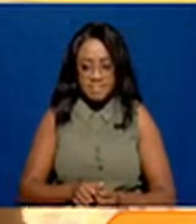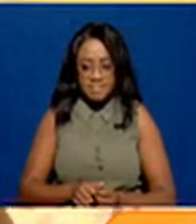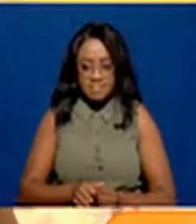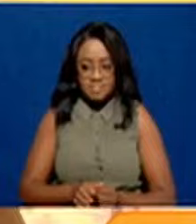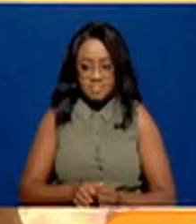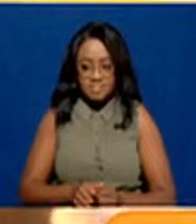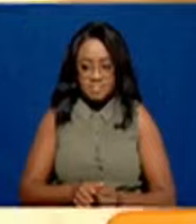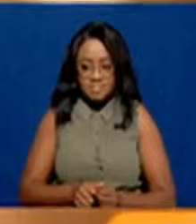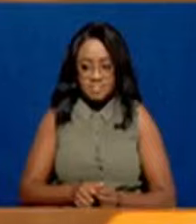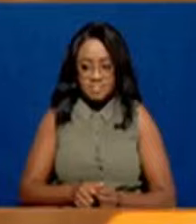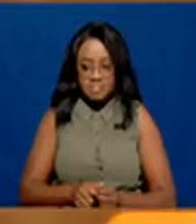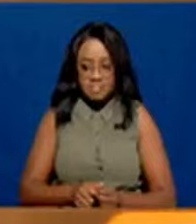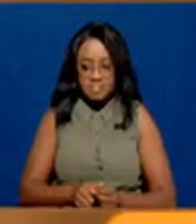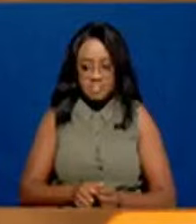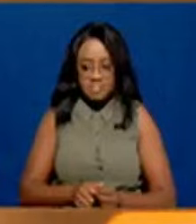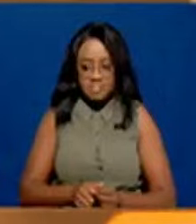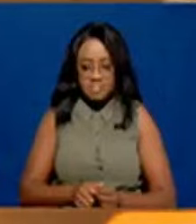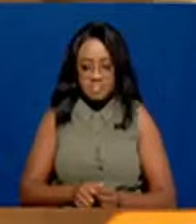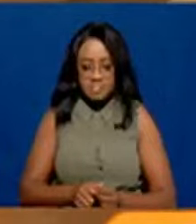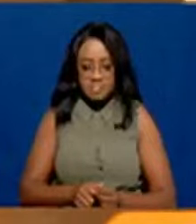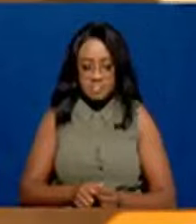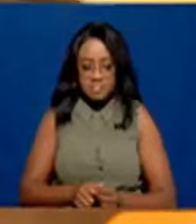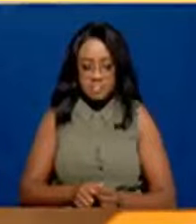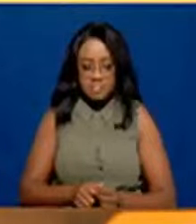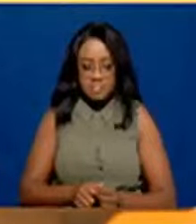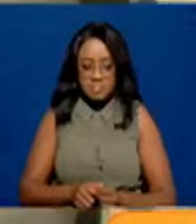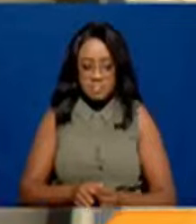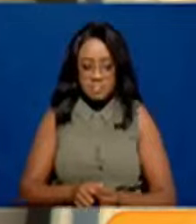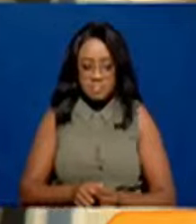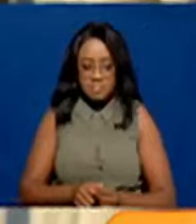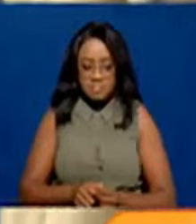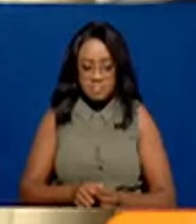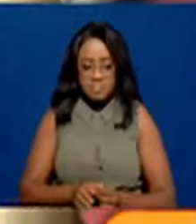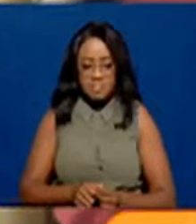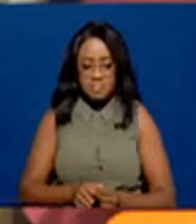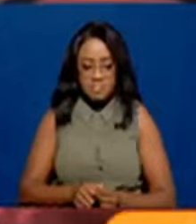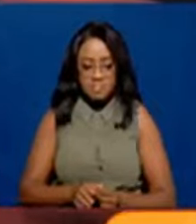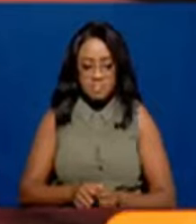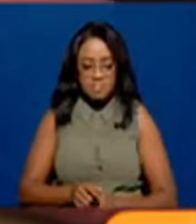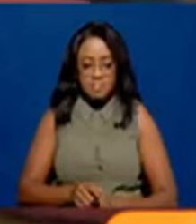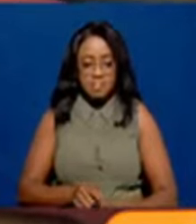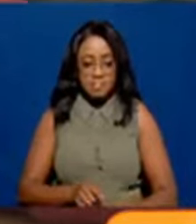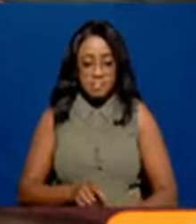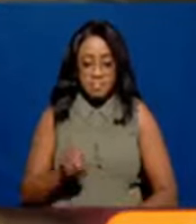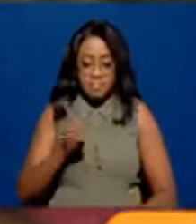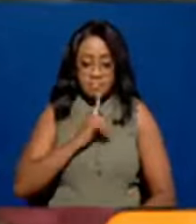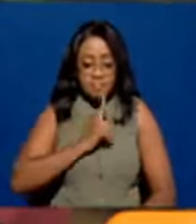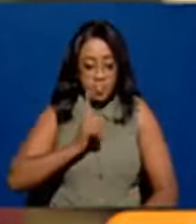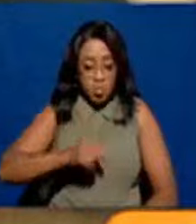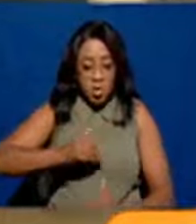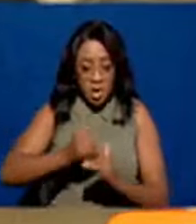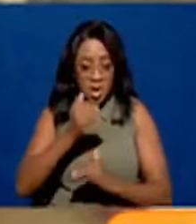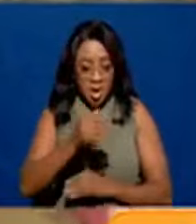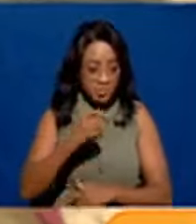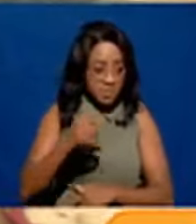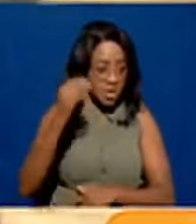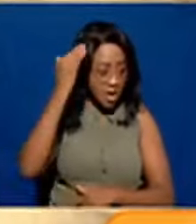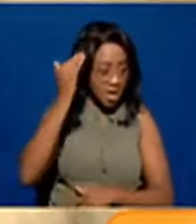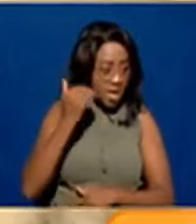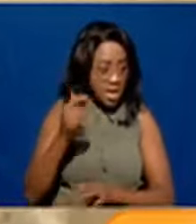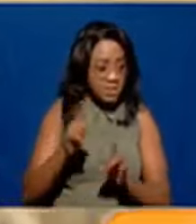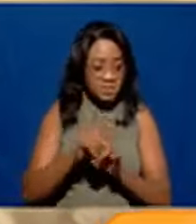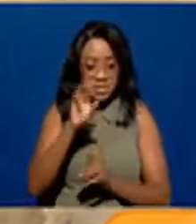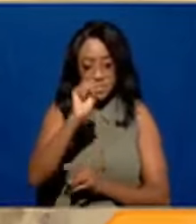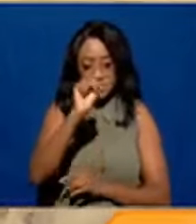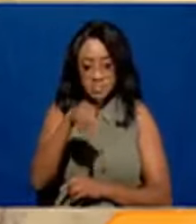I've taken it that I was to go through this. Ochanda tells us that after sustaining head and spinal cord